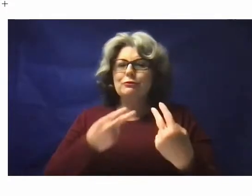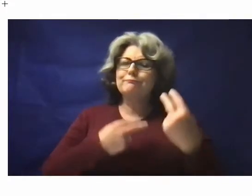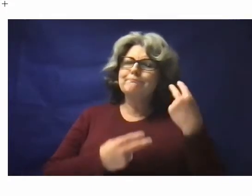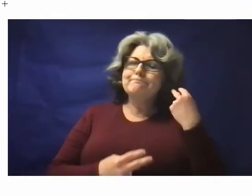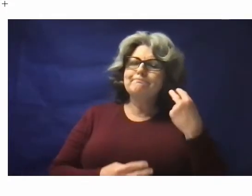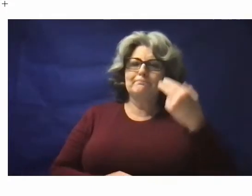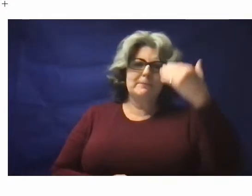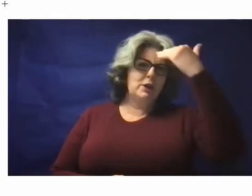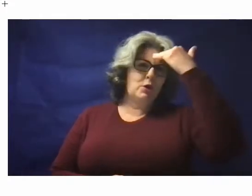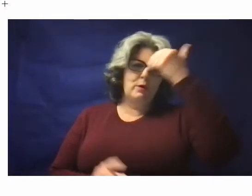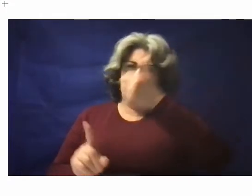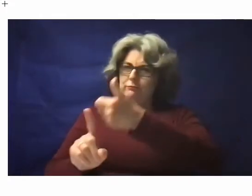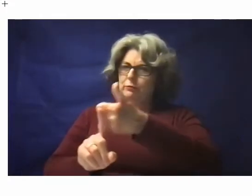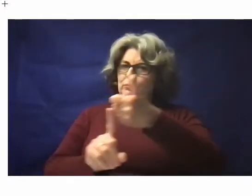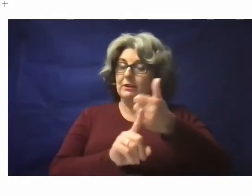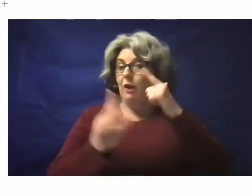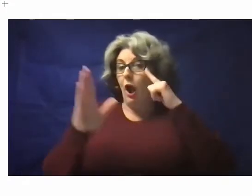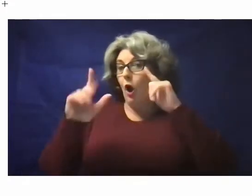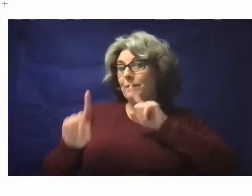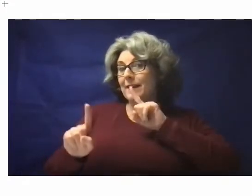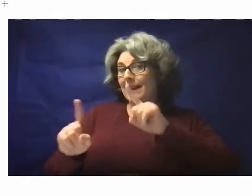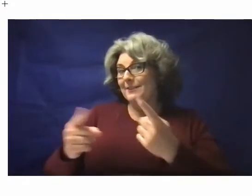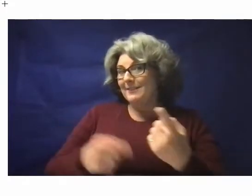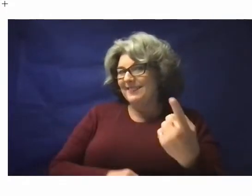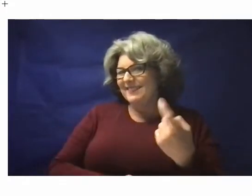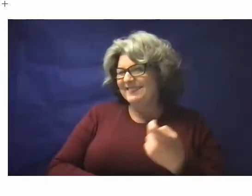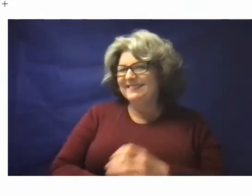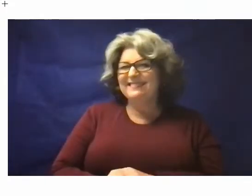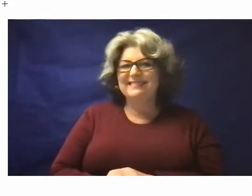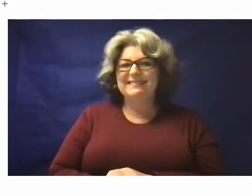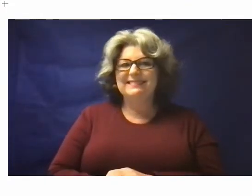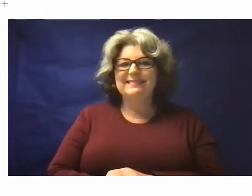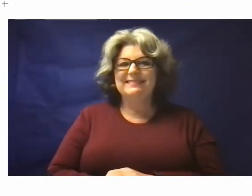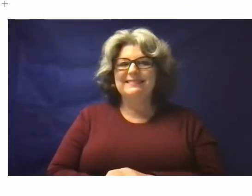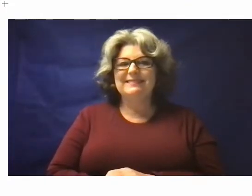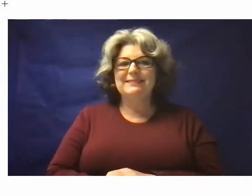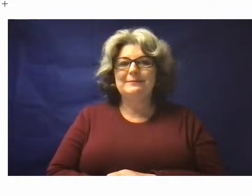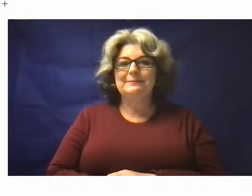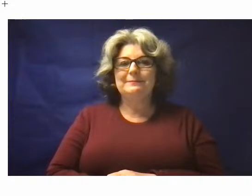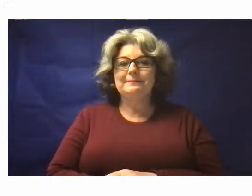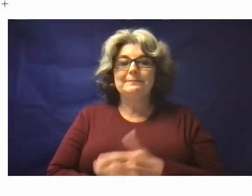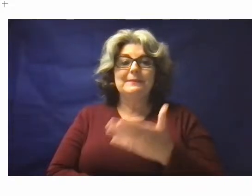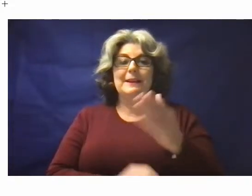as well. So hopefully that answers your question. I don't know, Ksenia, if you have anything to add.